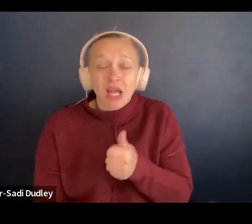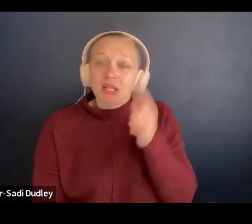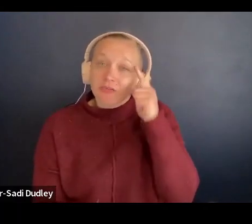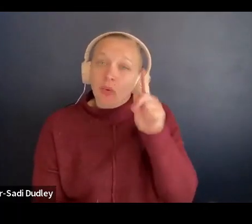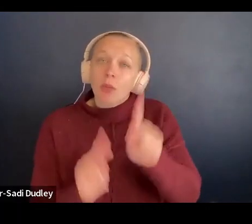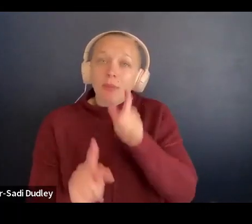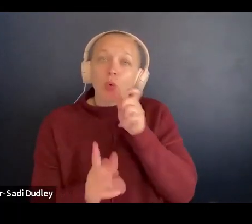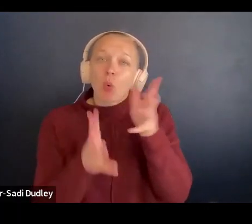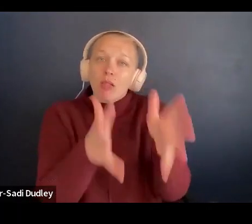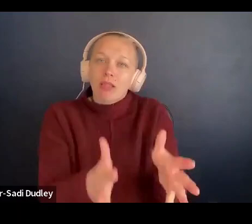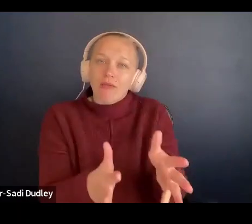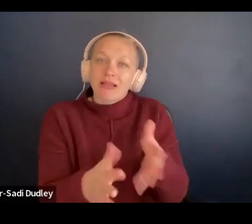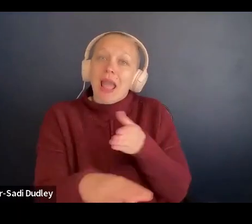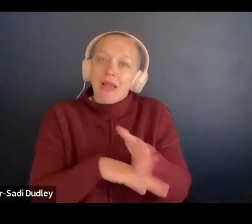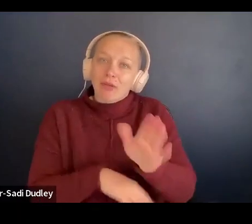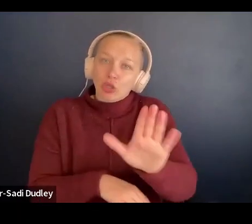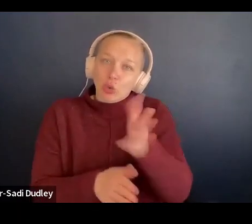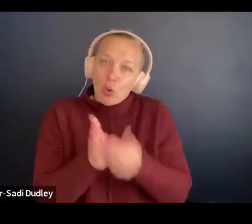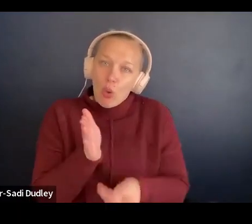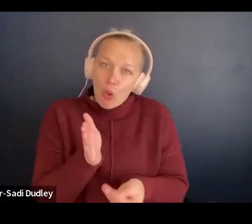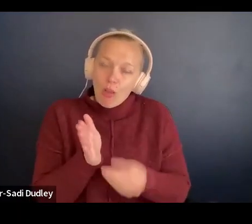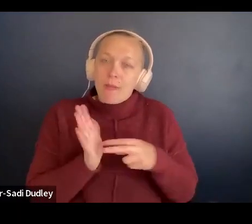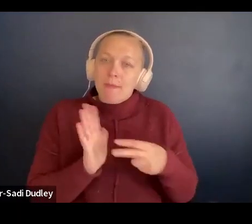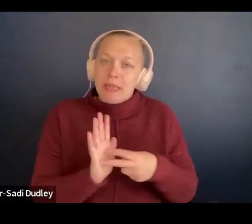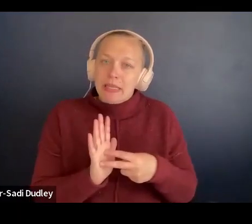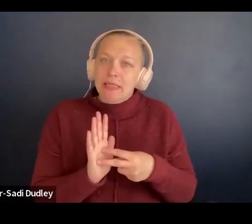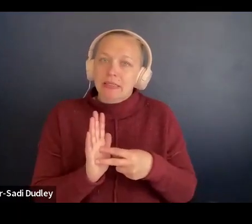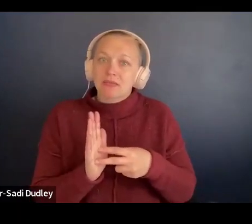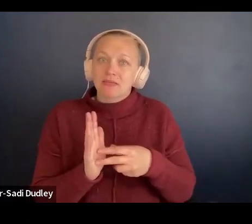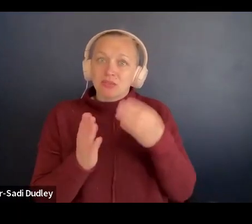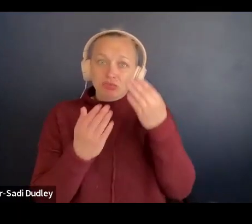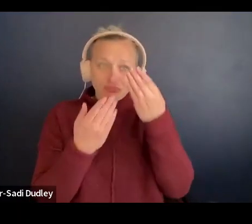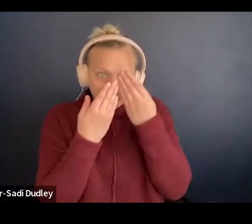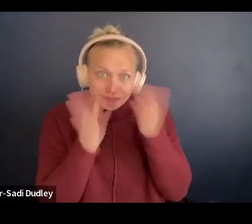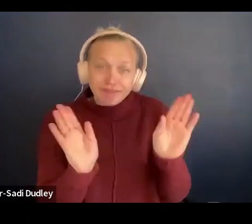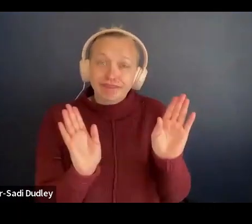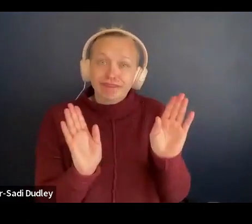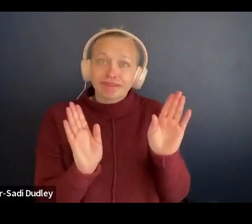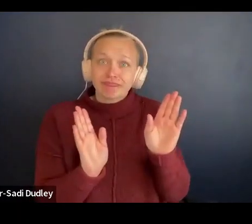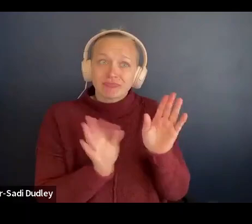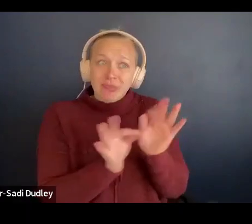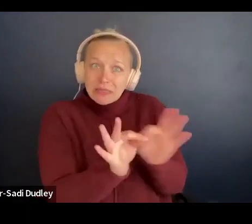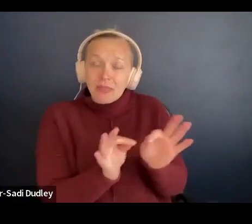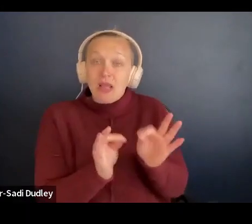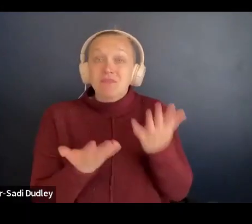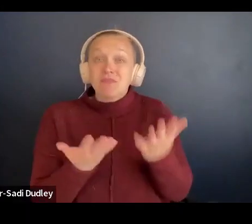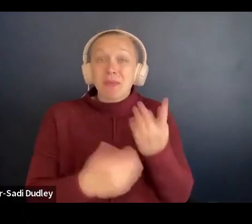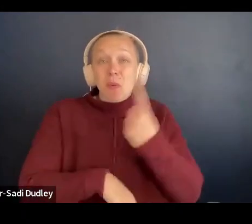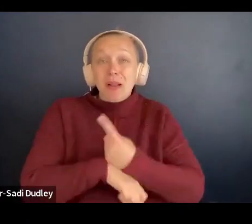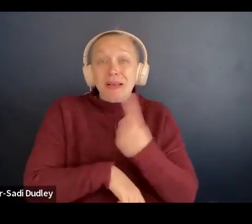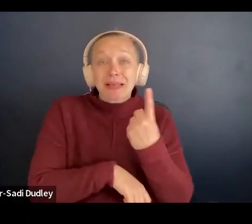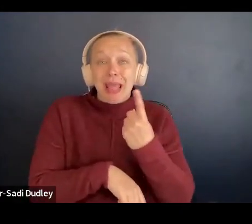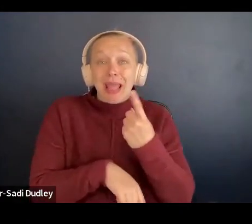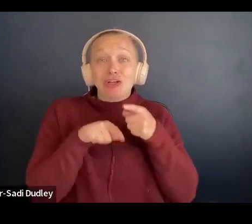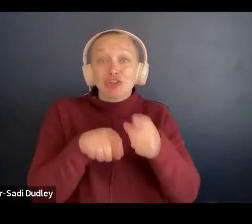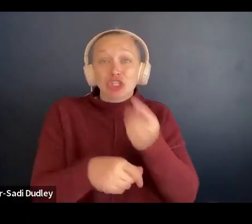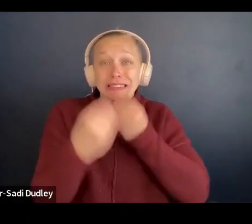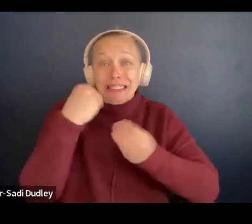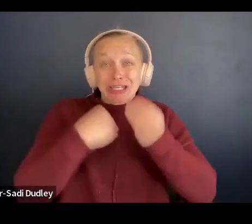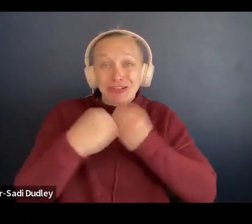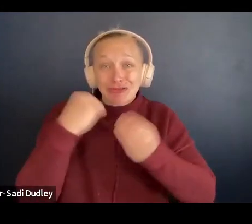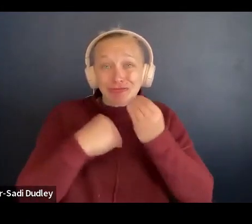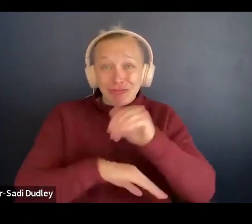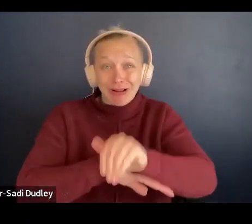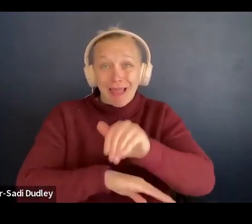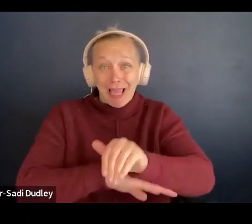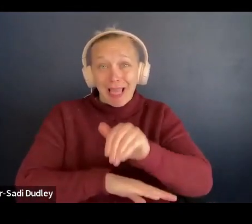really good to explain your preferences to each other openly, maybe at the dinner table one day, and just know